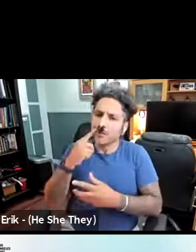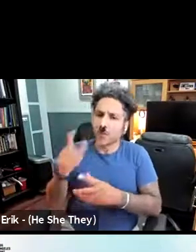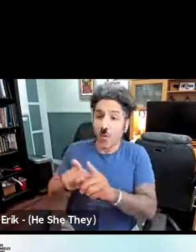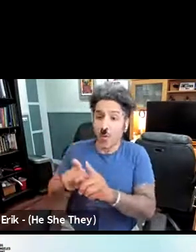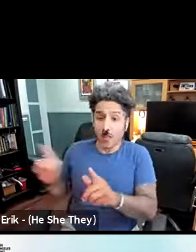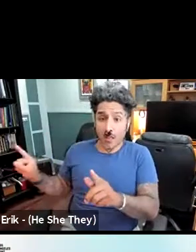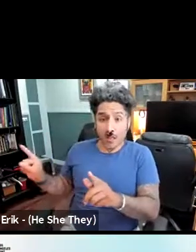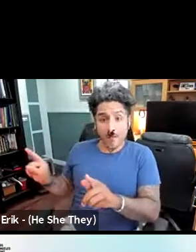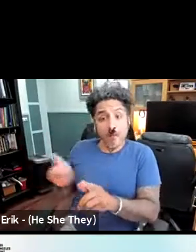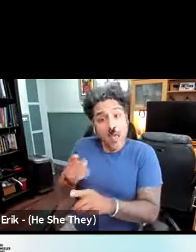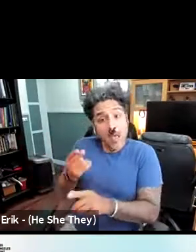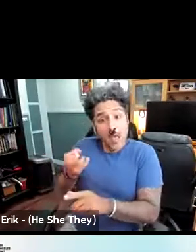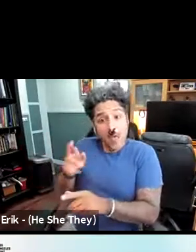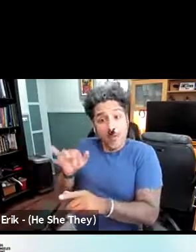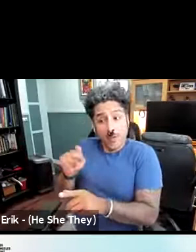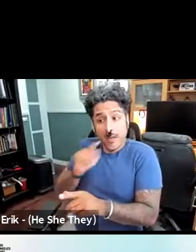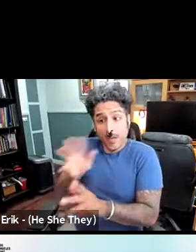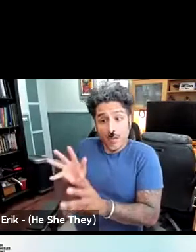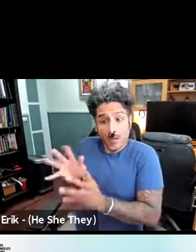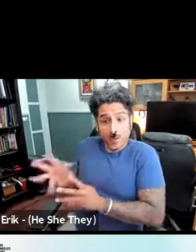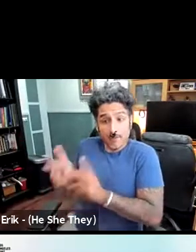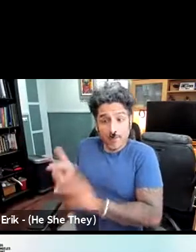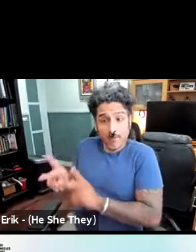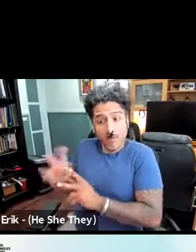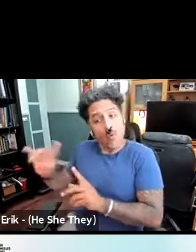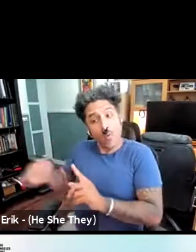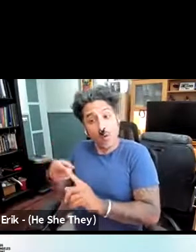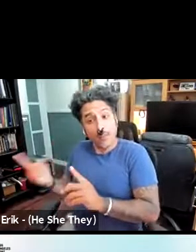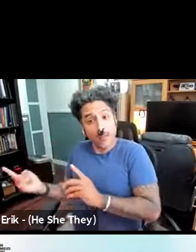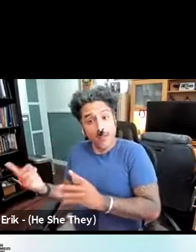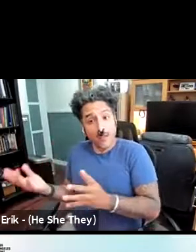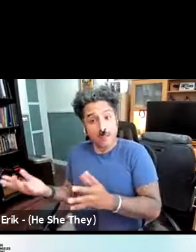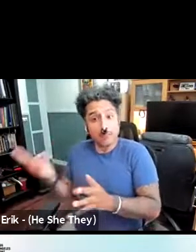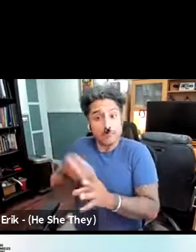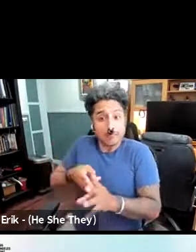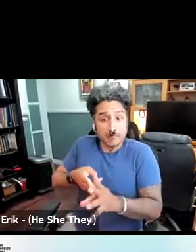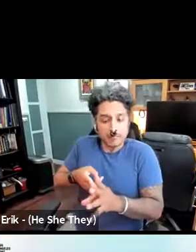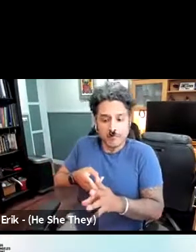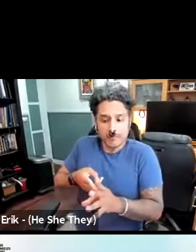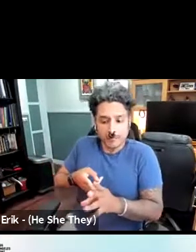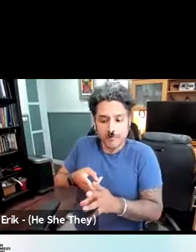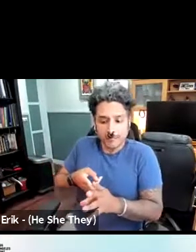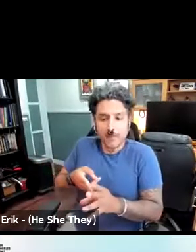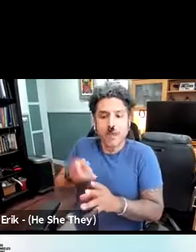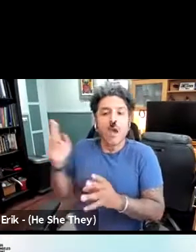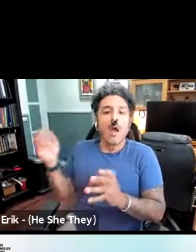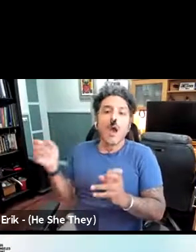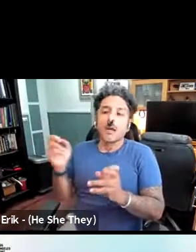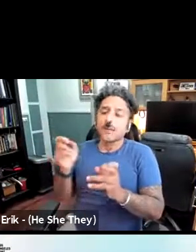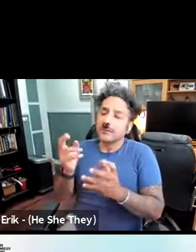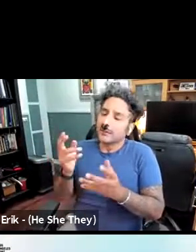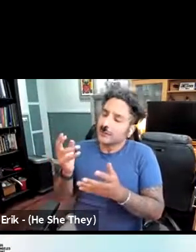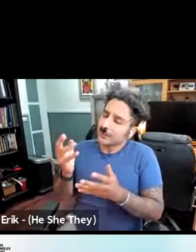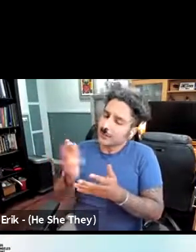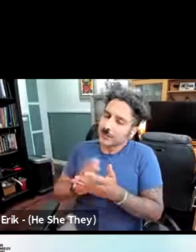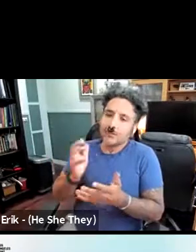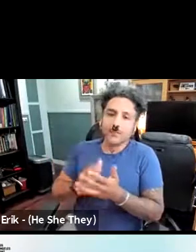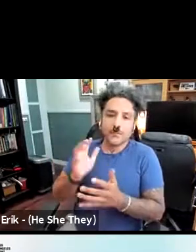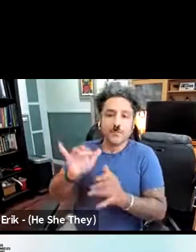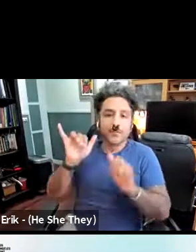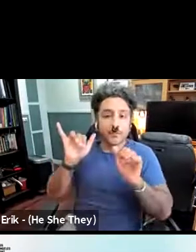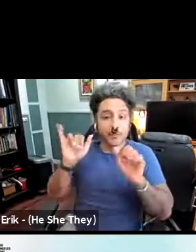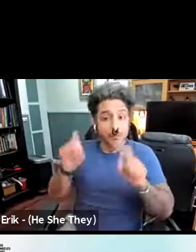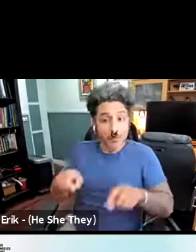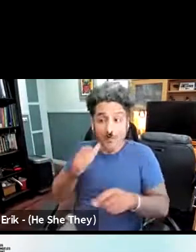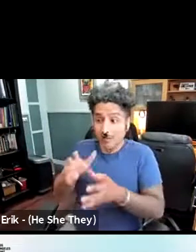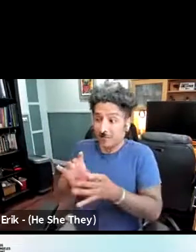leave some people too for a second until they snap back maybe, you know? And sometimes it's like that, but as long as we at